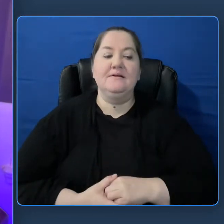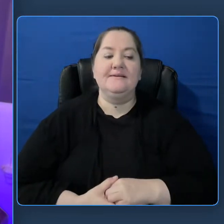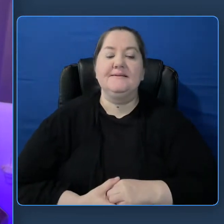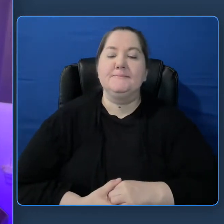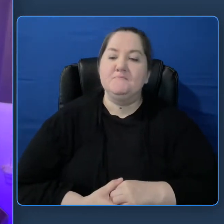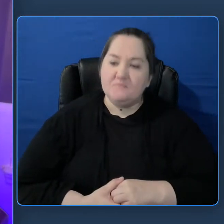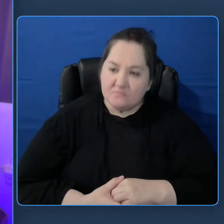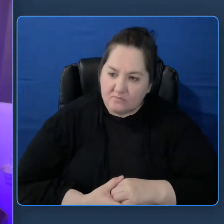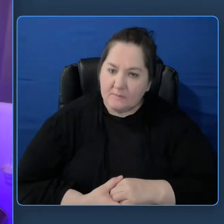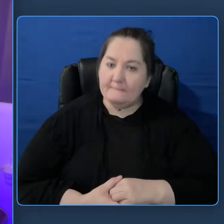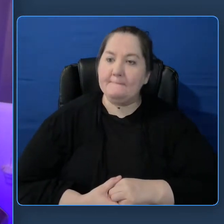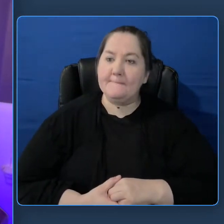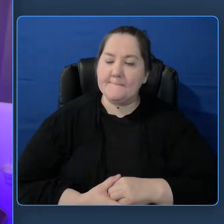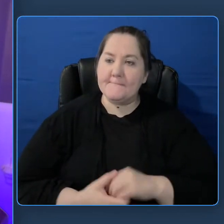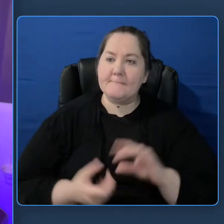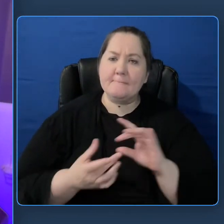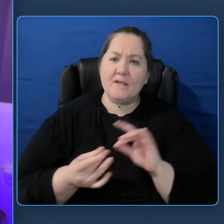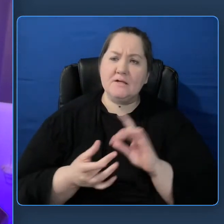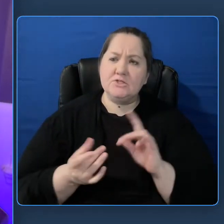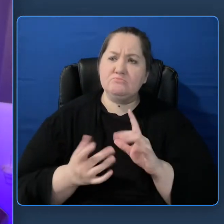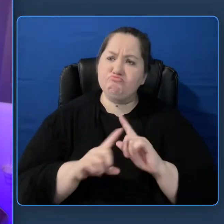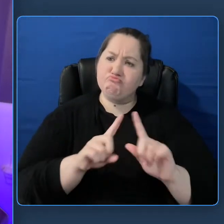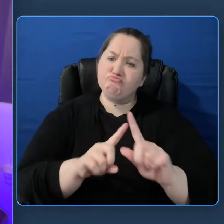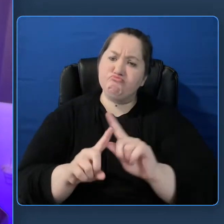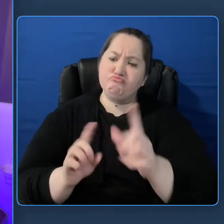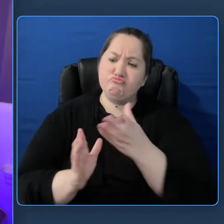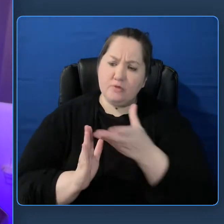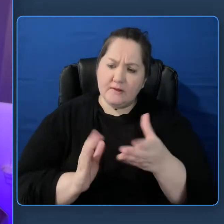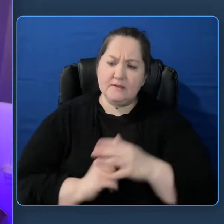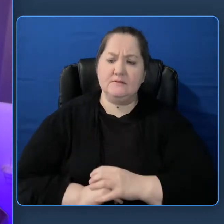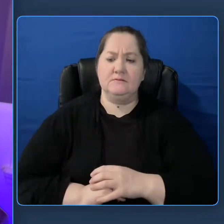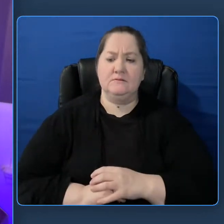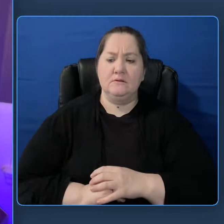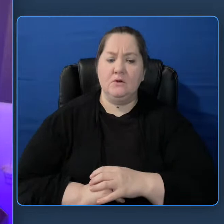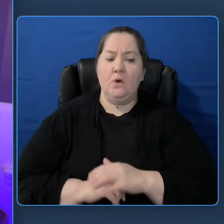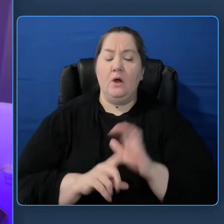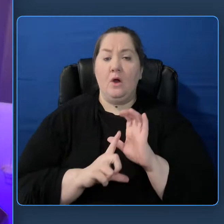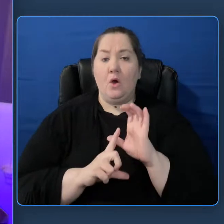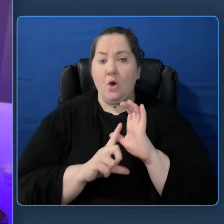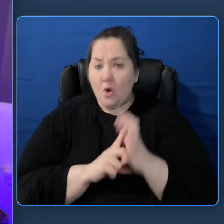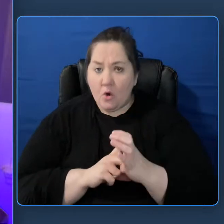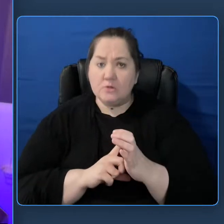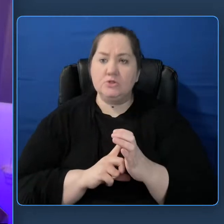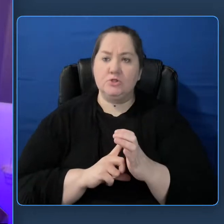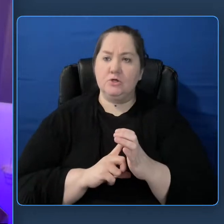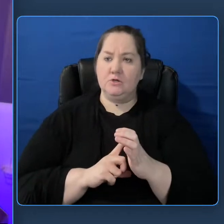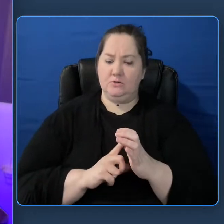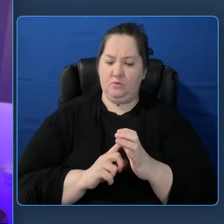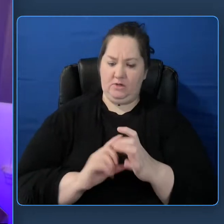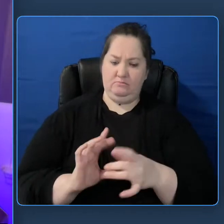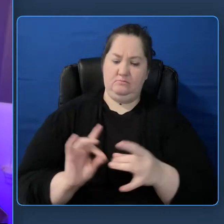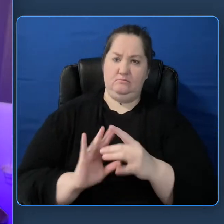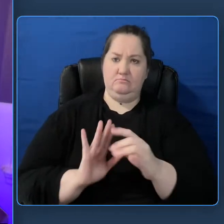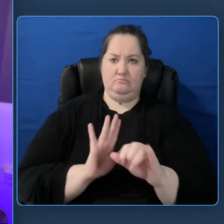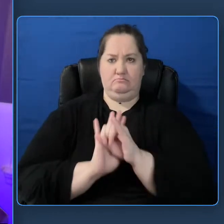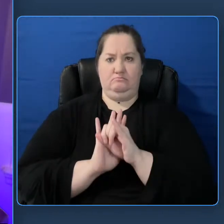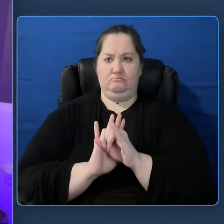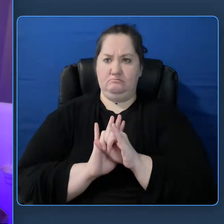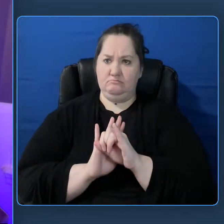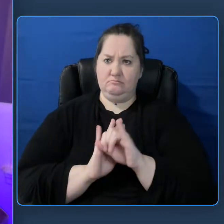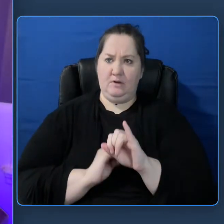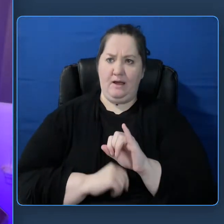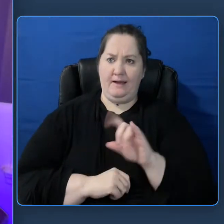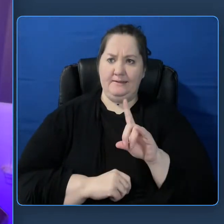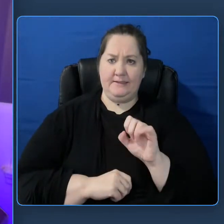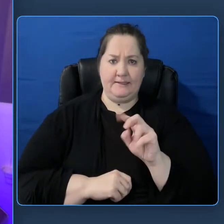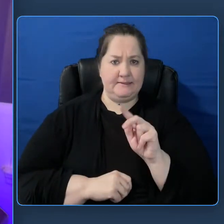Vaughn, you mentioned a lot of things there. And we talk in culture a lot these days about identity. Can you kind of